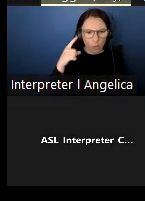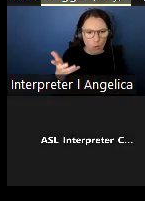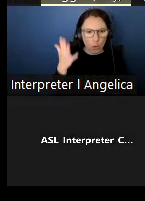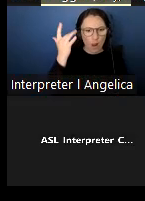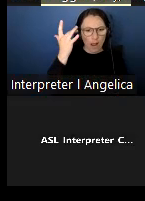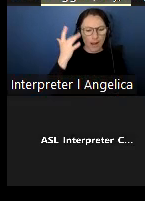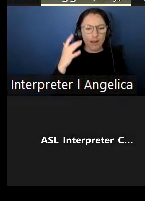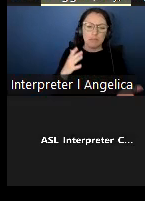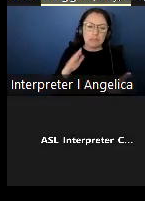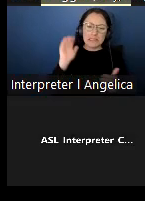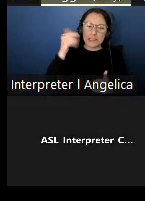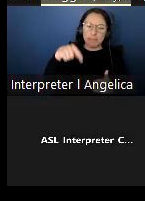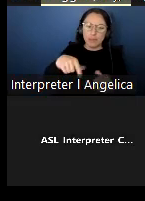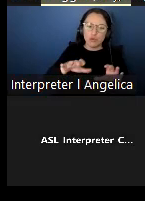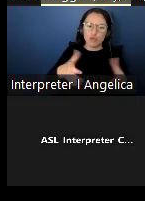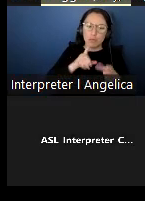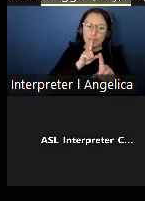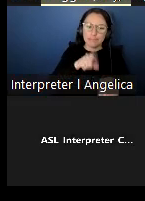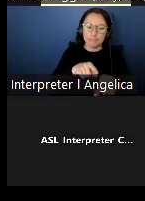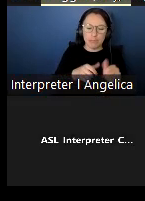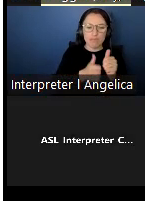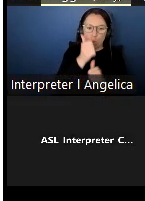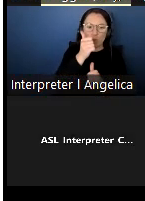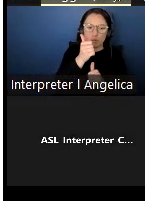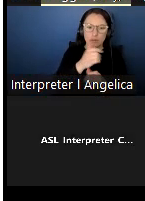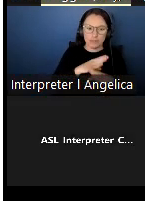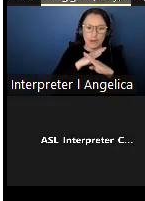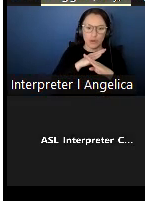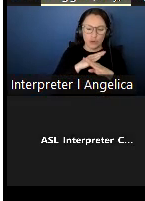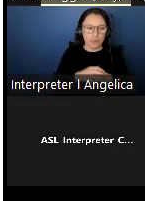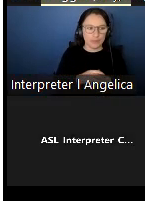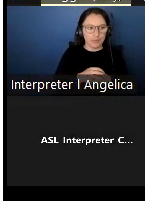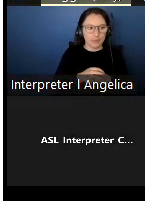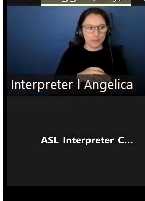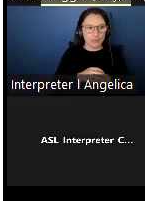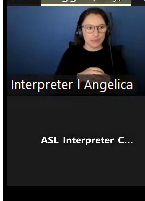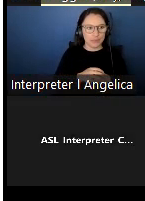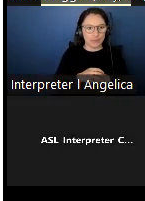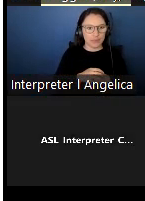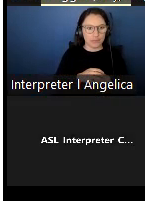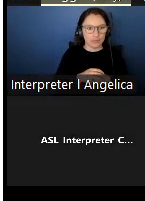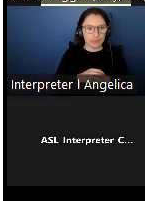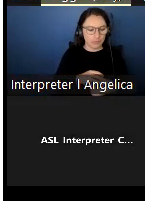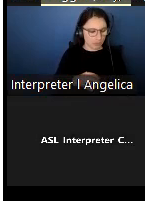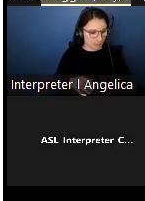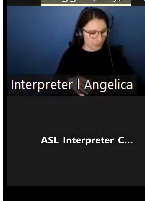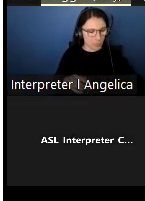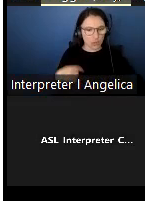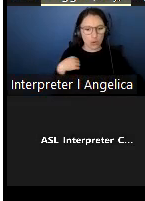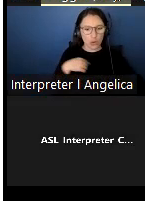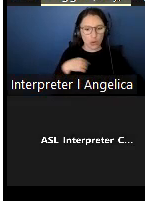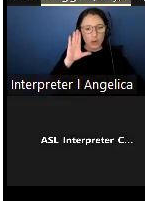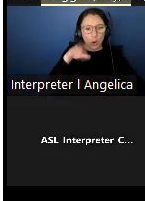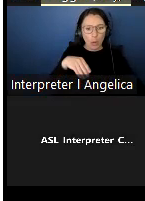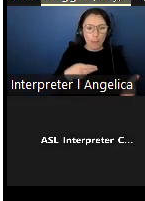is mostly a barrier for survivors. So we know that this is money and finances is